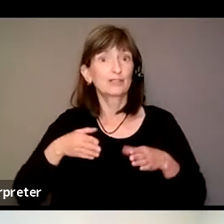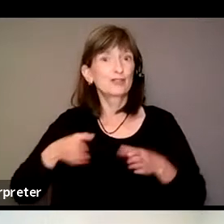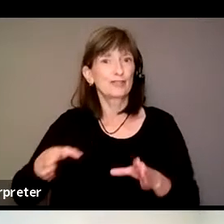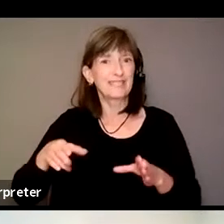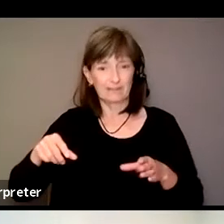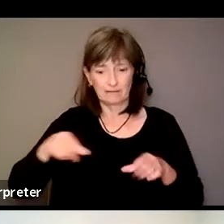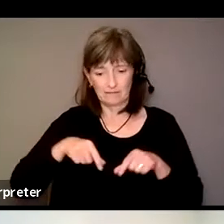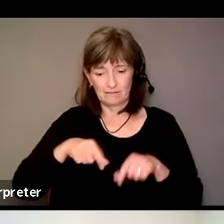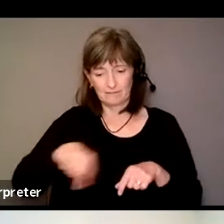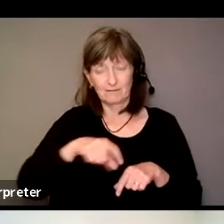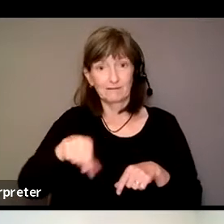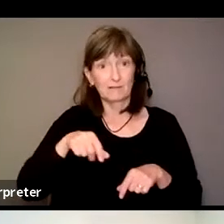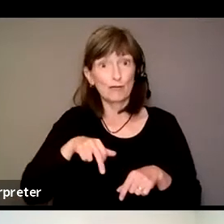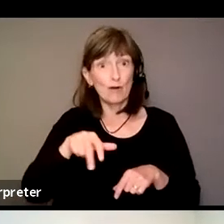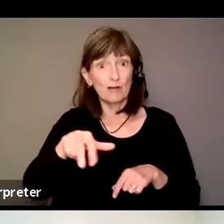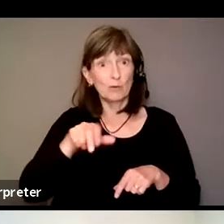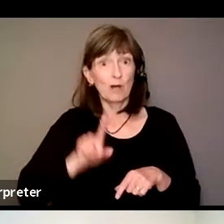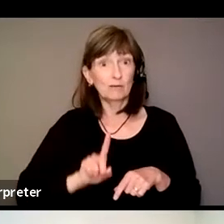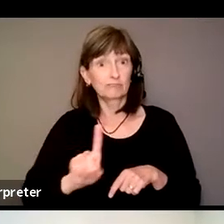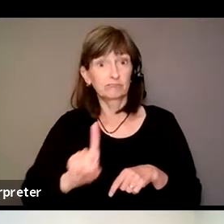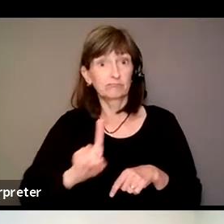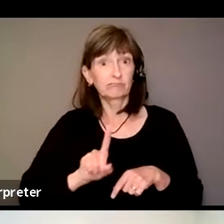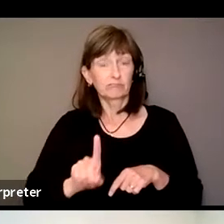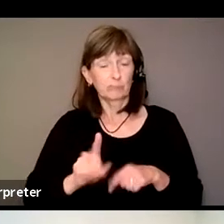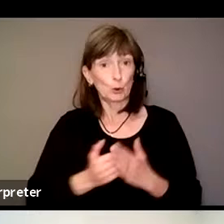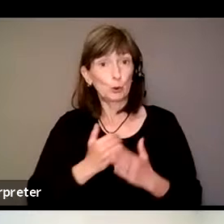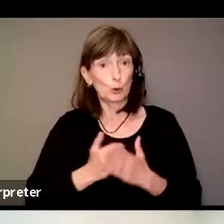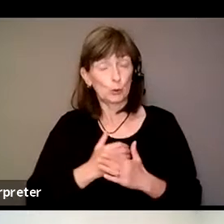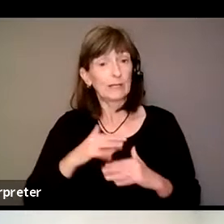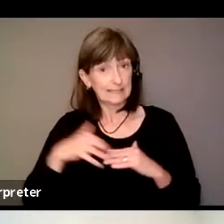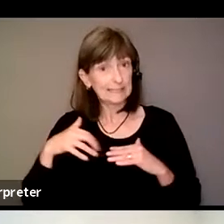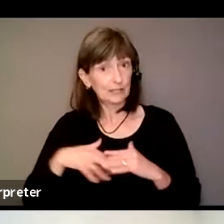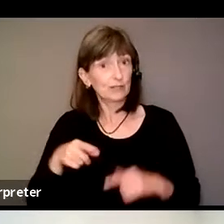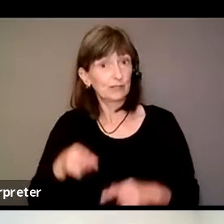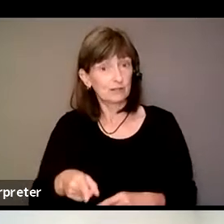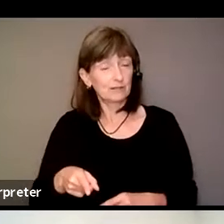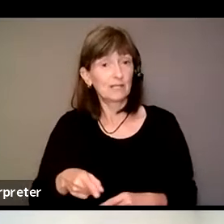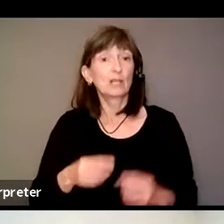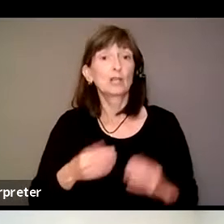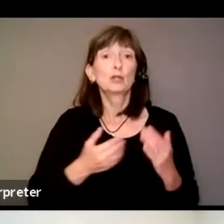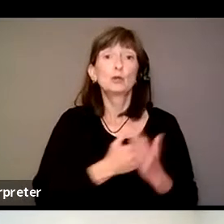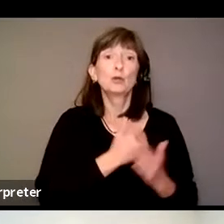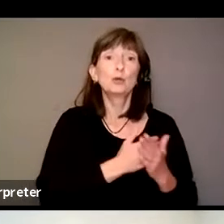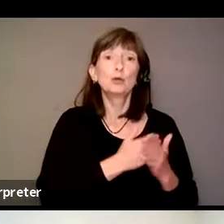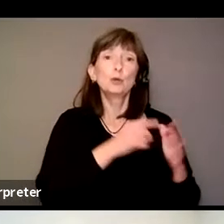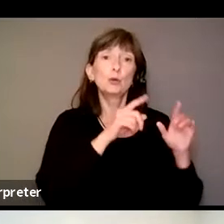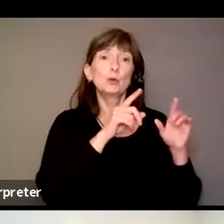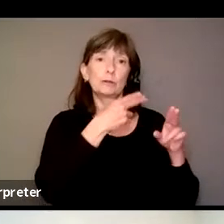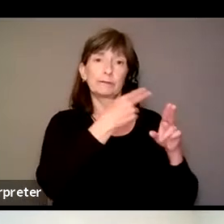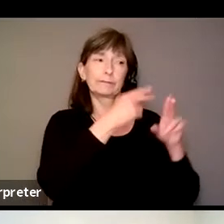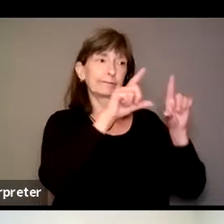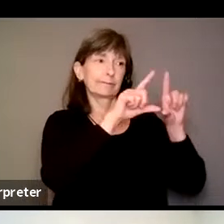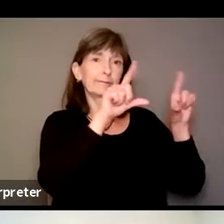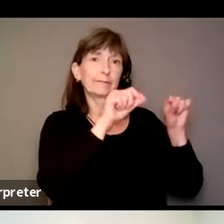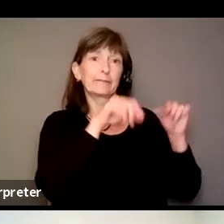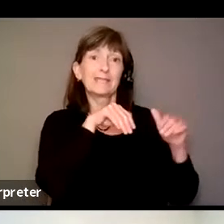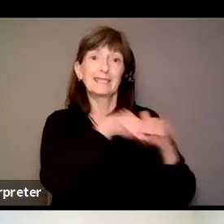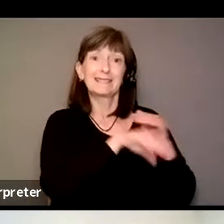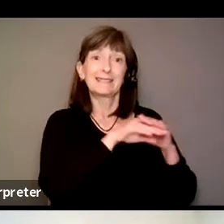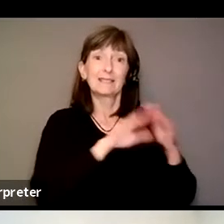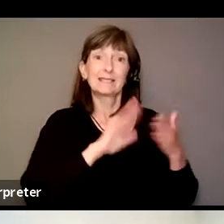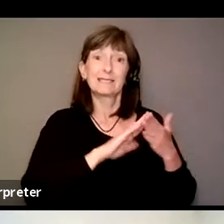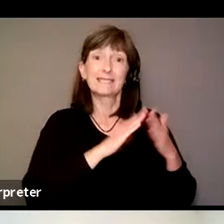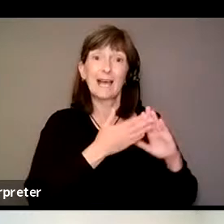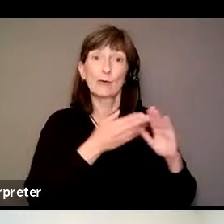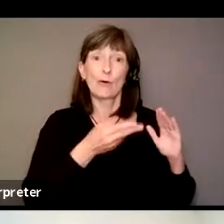We have new entrance signs to Stephenville, and an embedded subliminal advertising, I guess. We embedded our Indian